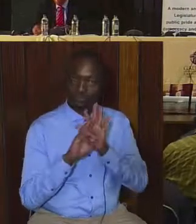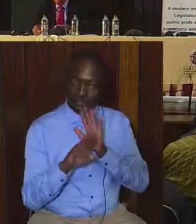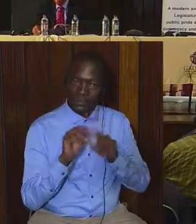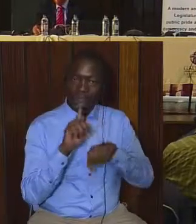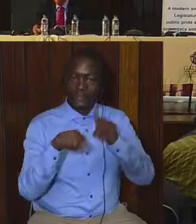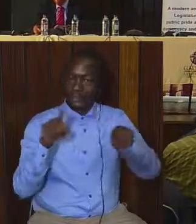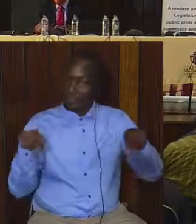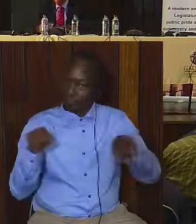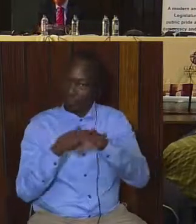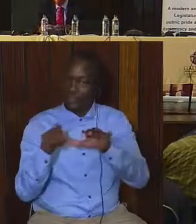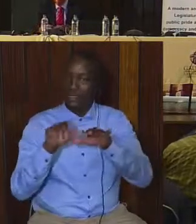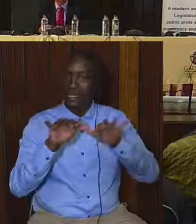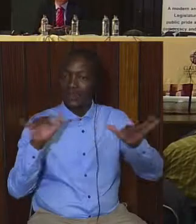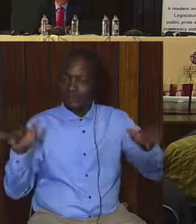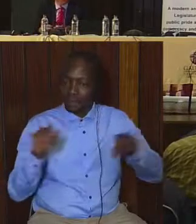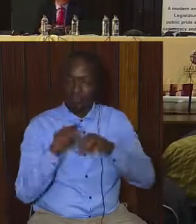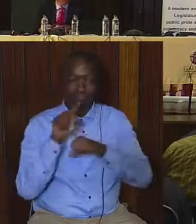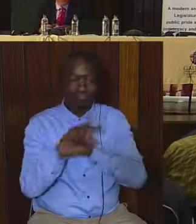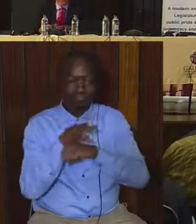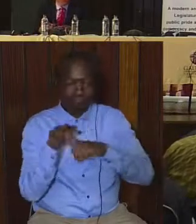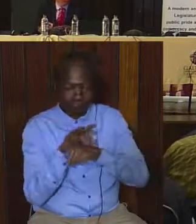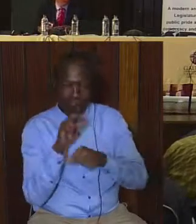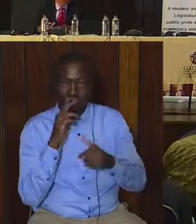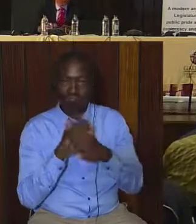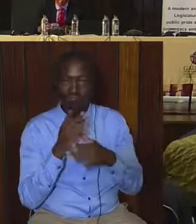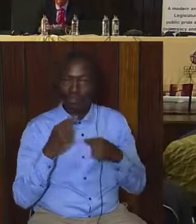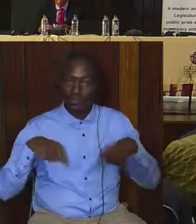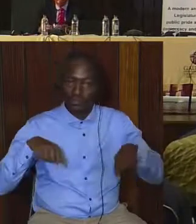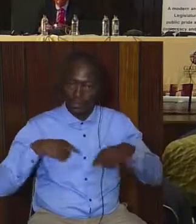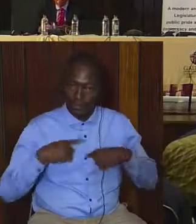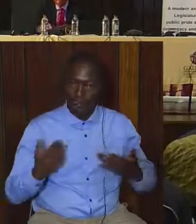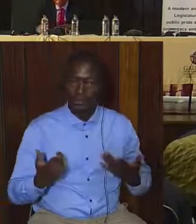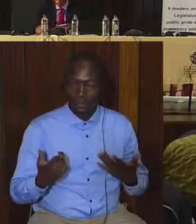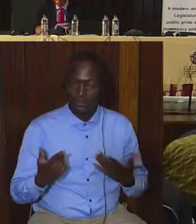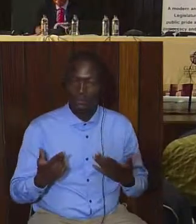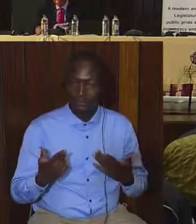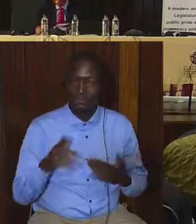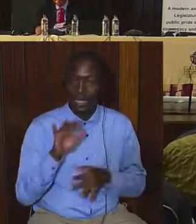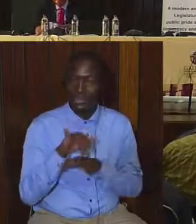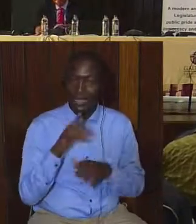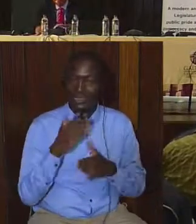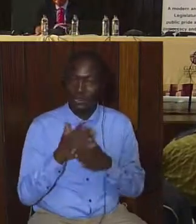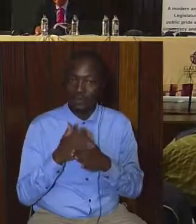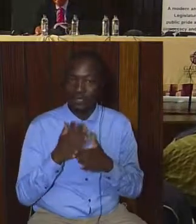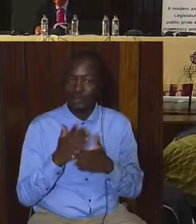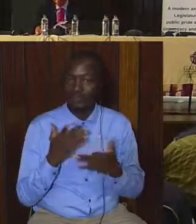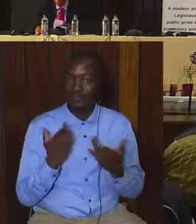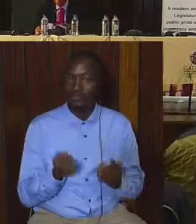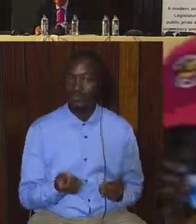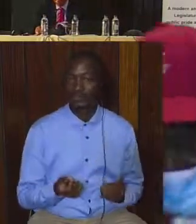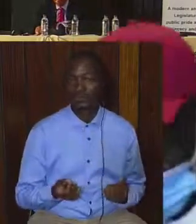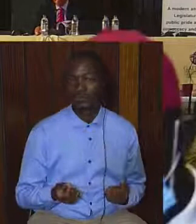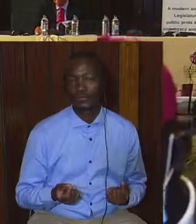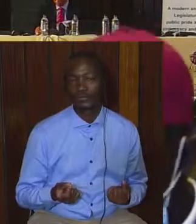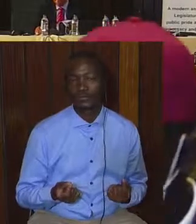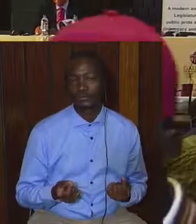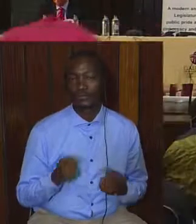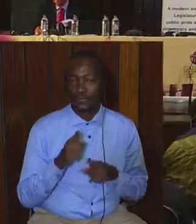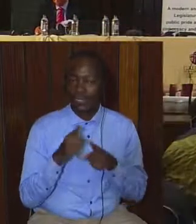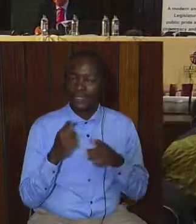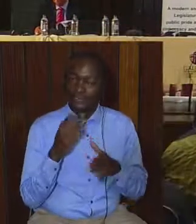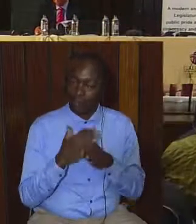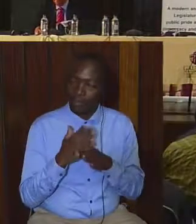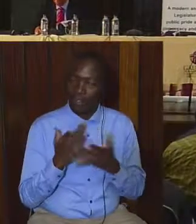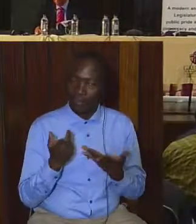constituencies, and we perform that oversight work because that's the result, that's the function of members